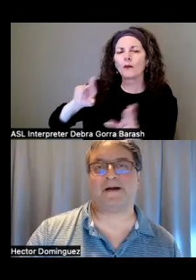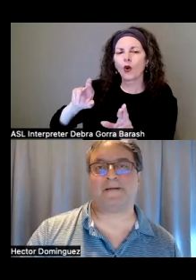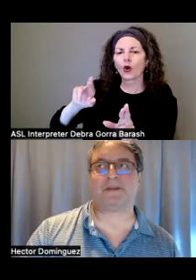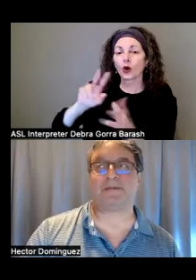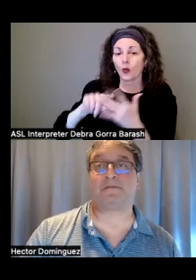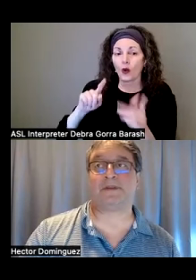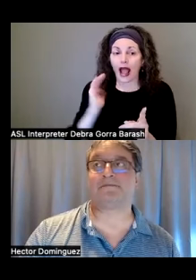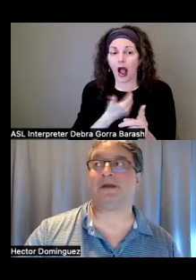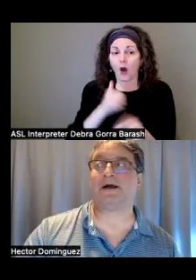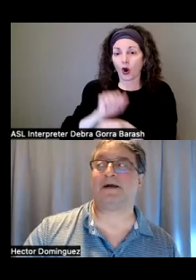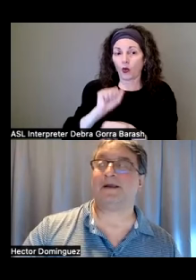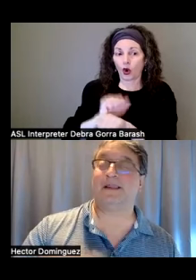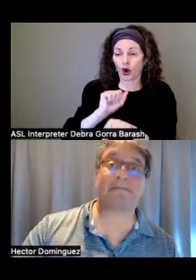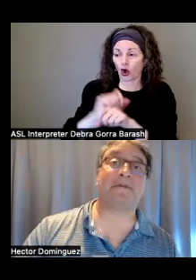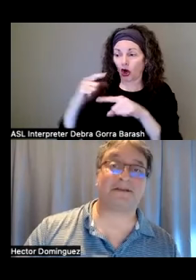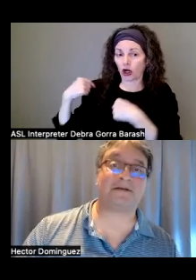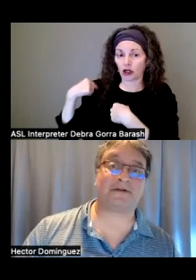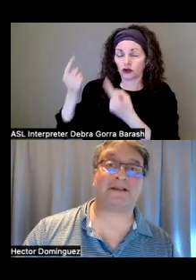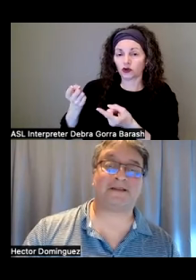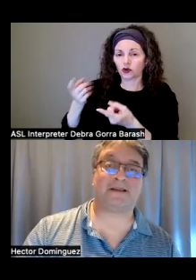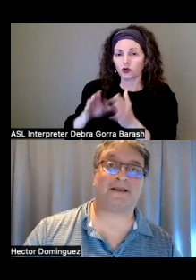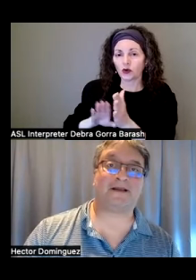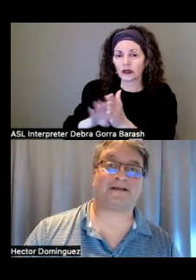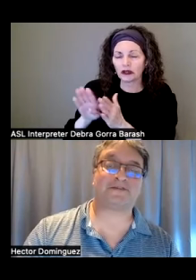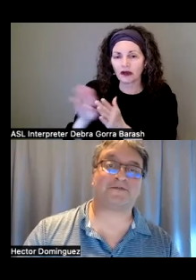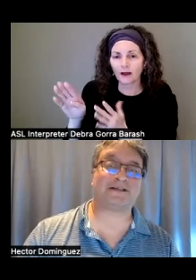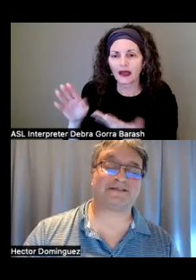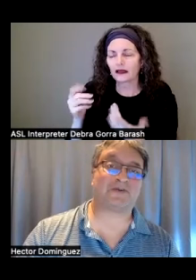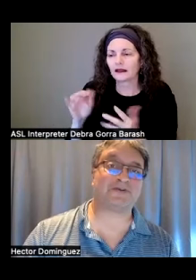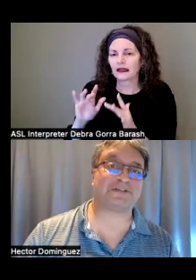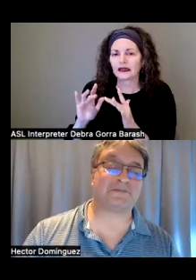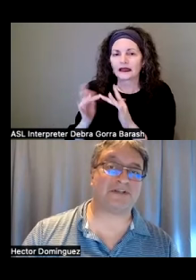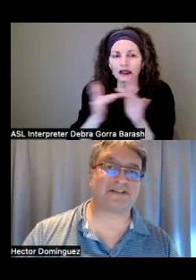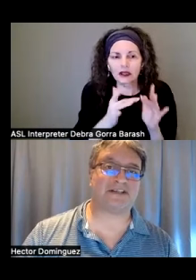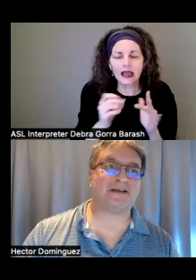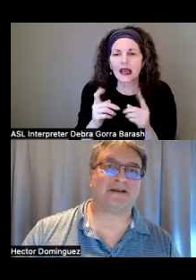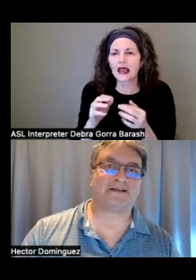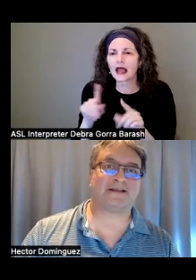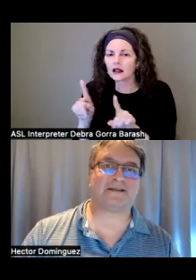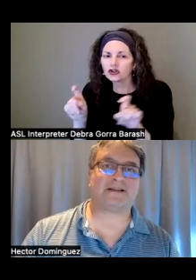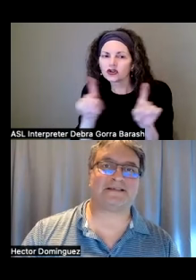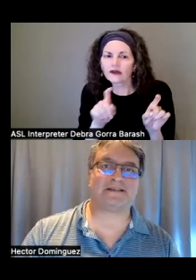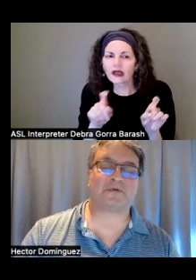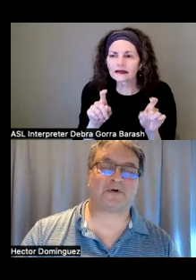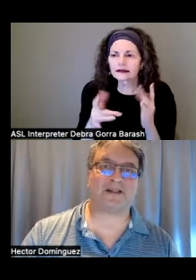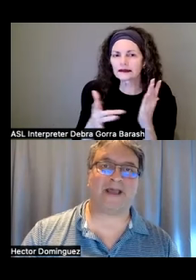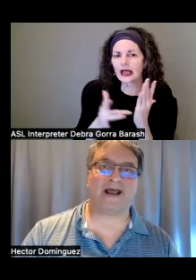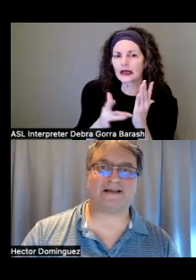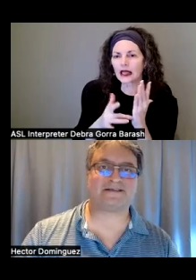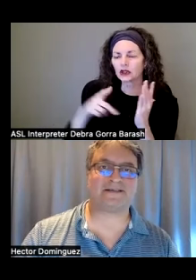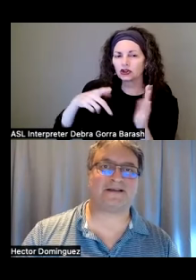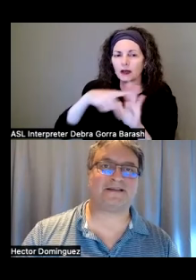around developing, implementing really the surveillance technologies policy that the City of